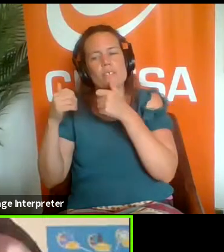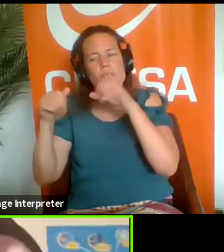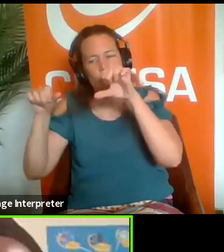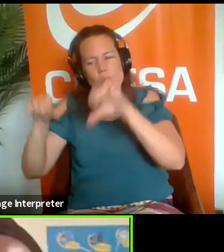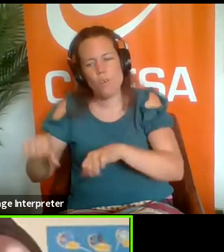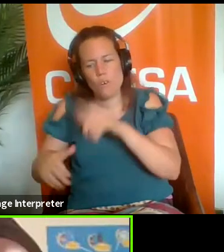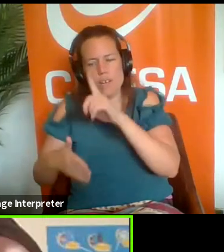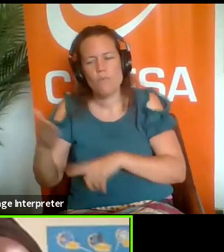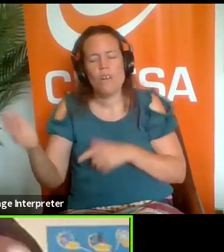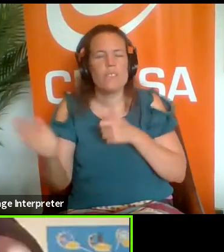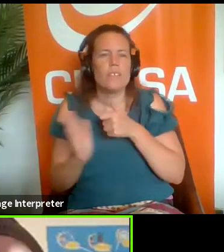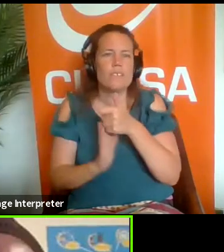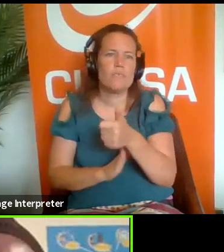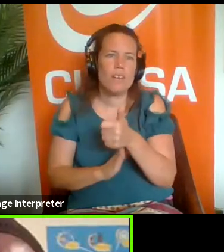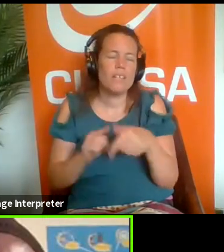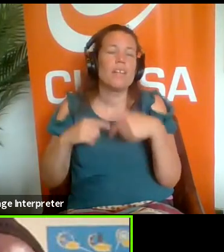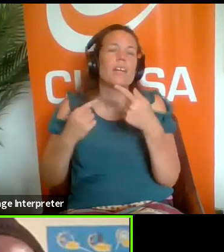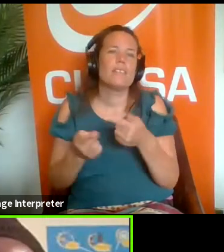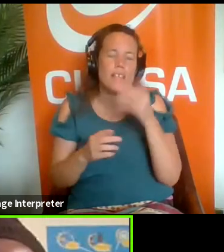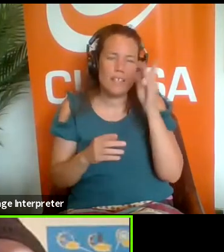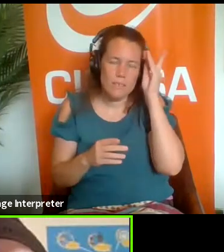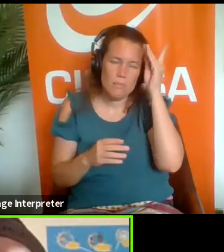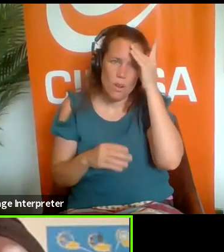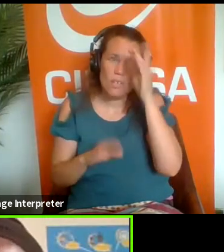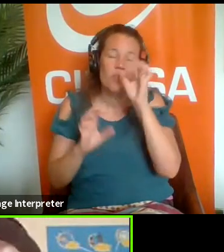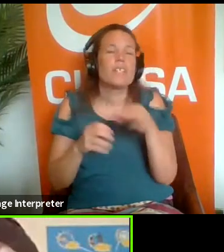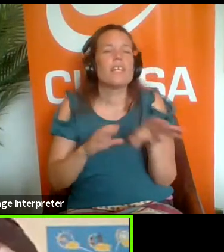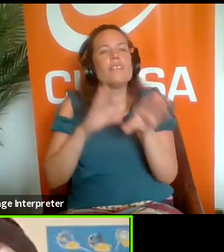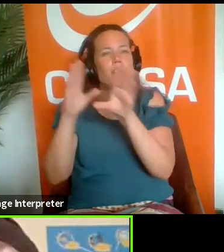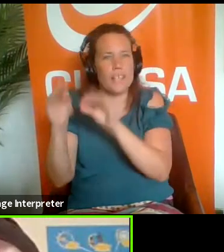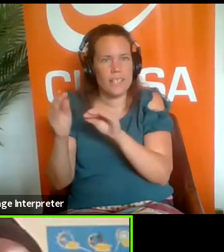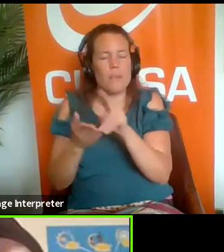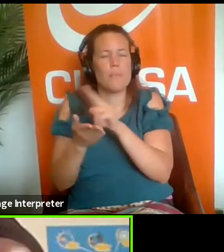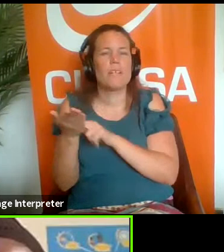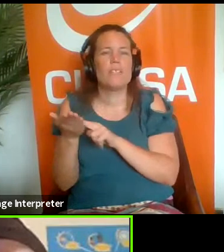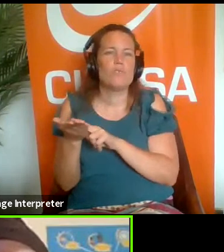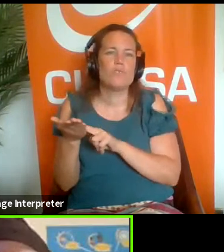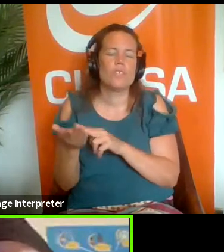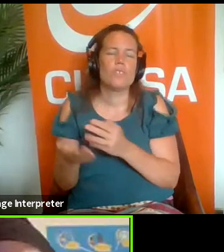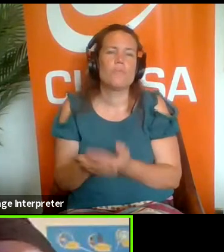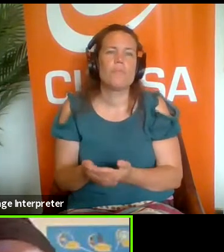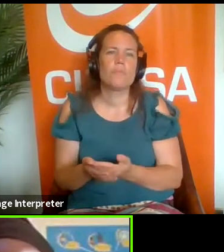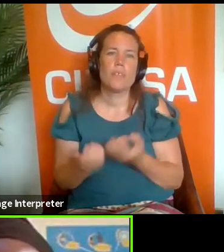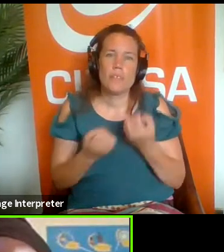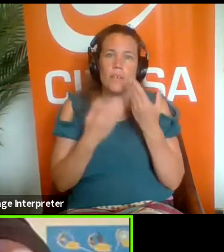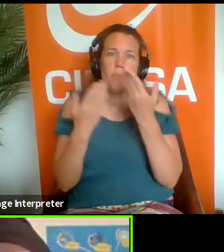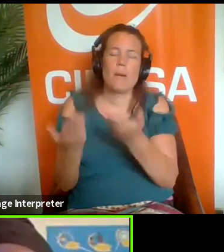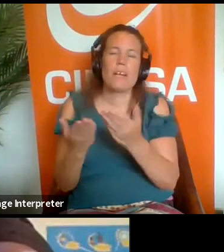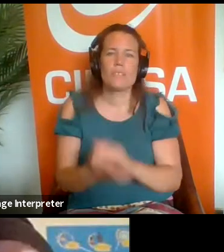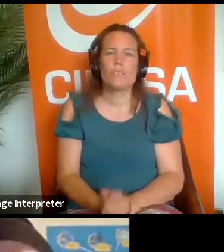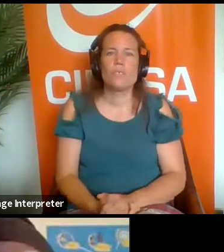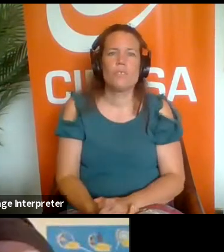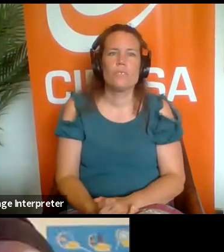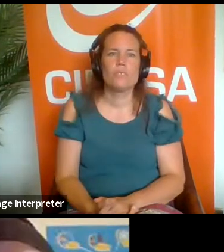policy can or should be able to take it up and use it. Back to you.